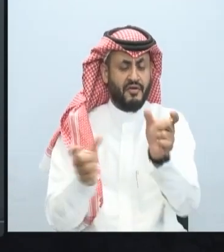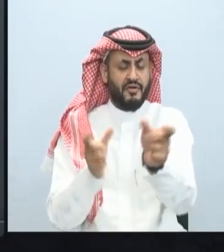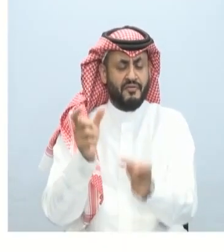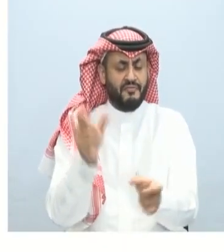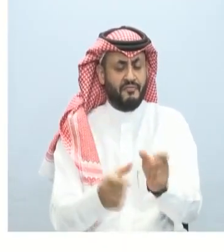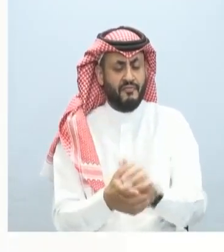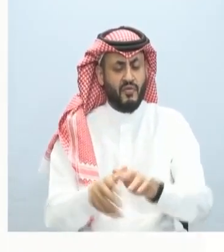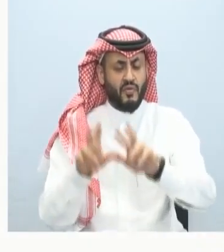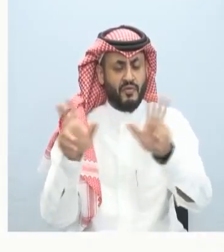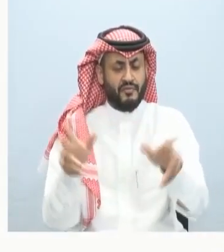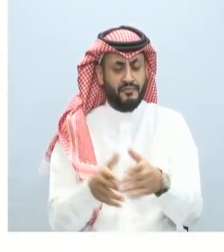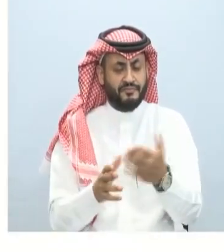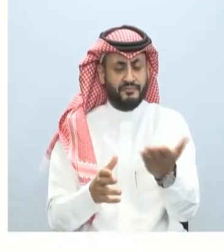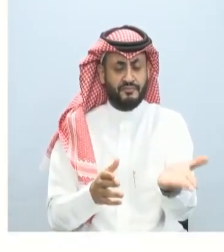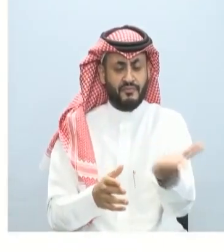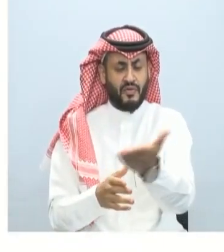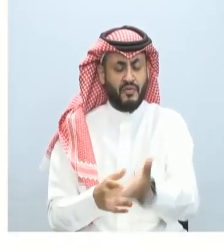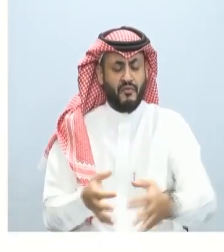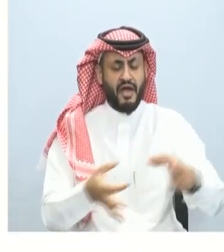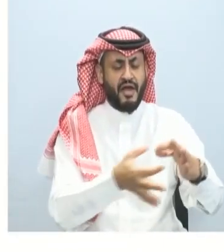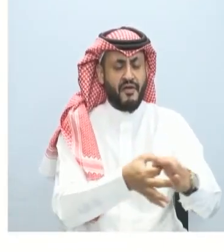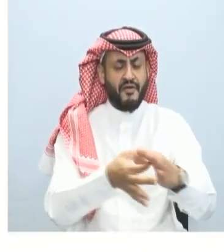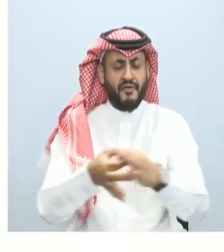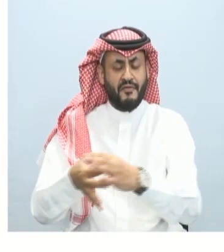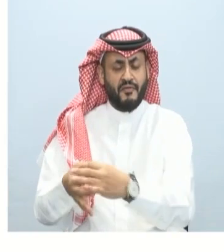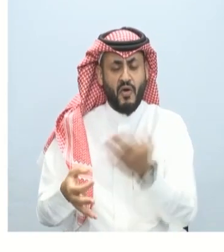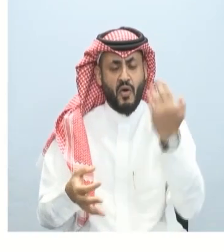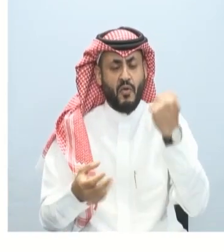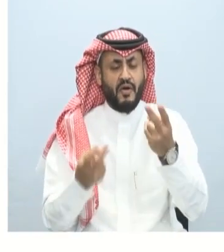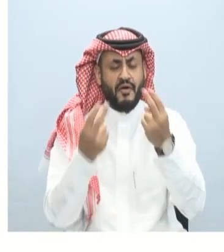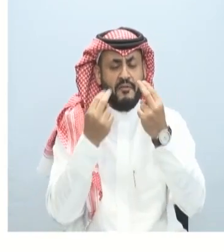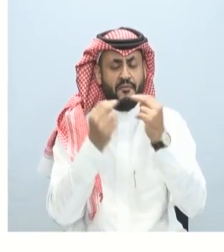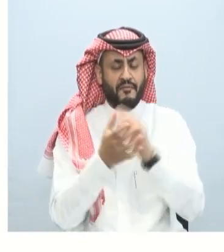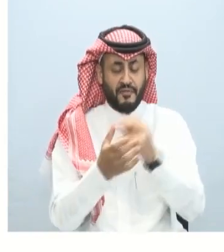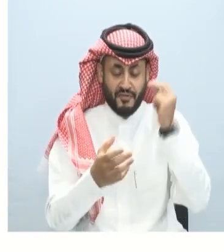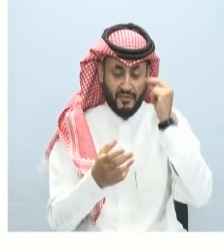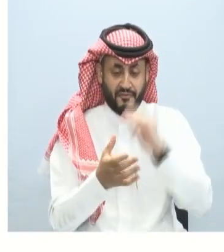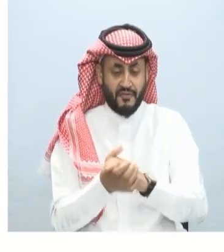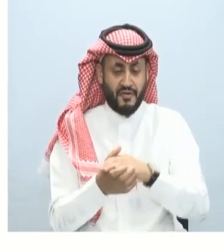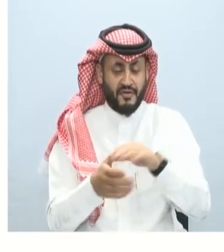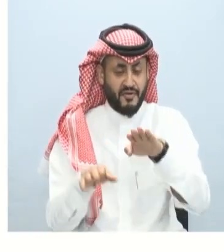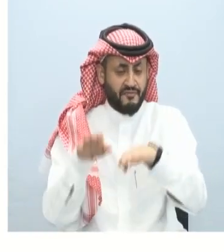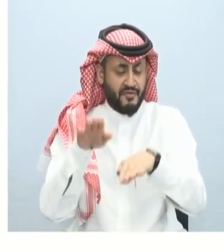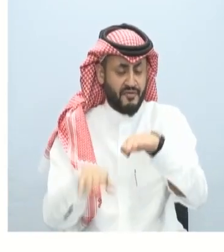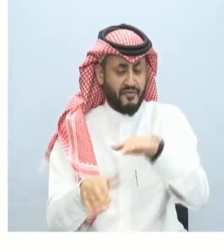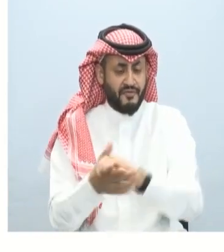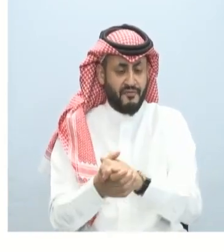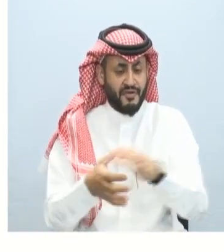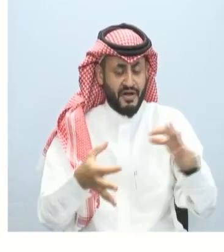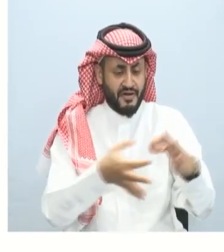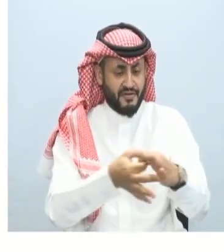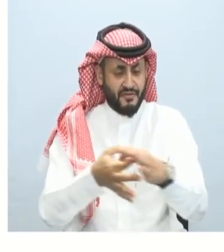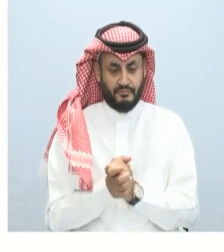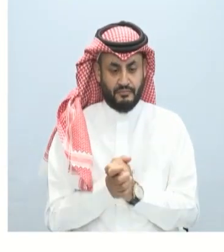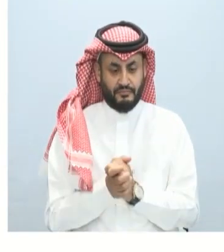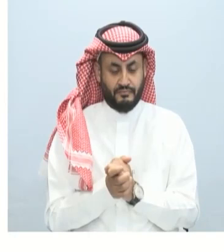that these are all paired conjunctions, we did study the difference between paired conjunctions and we have coordinating